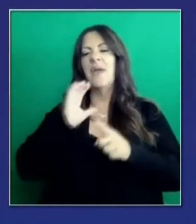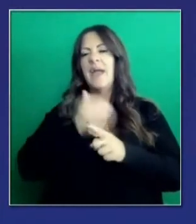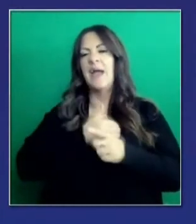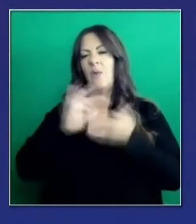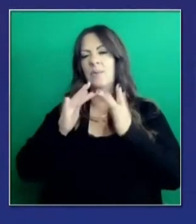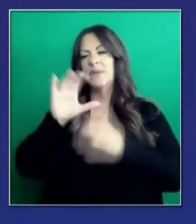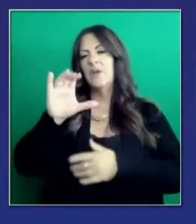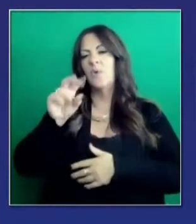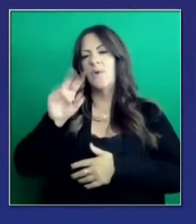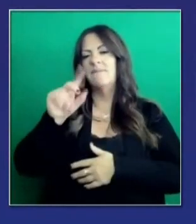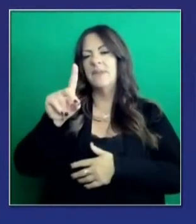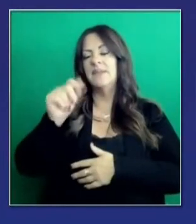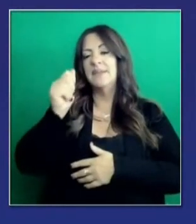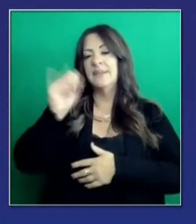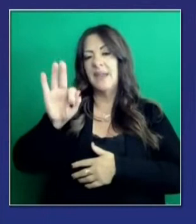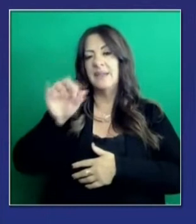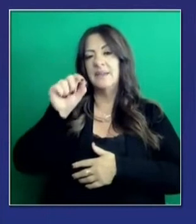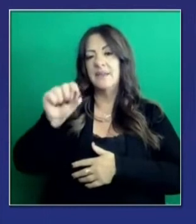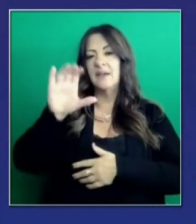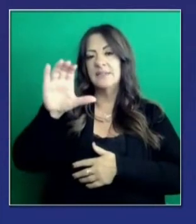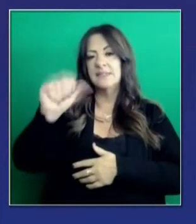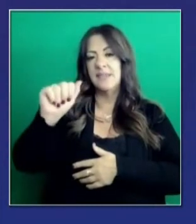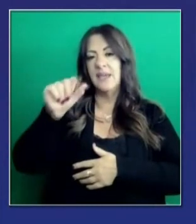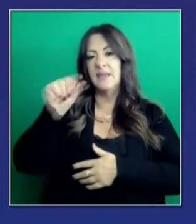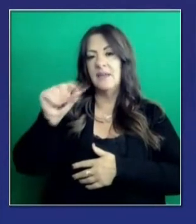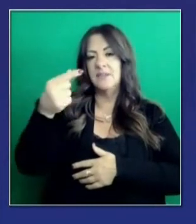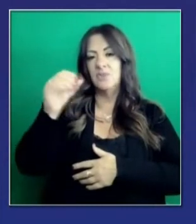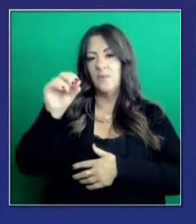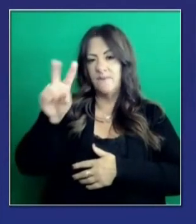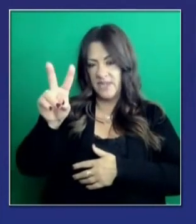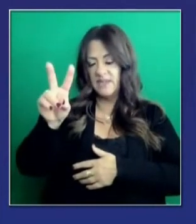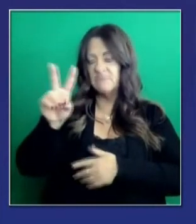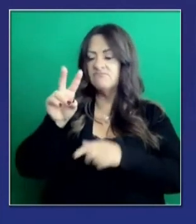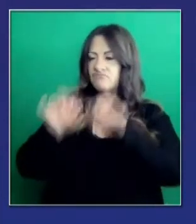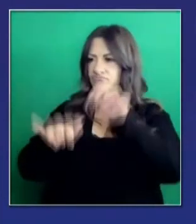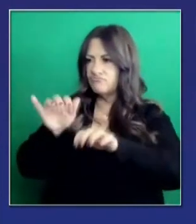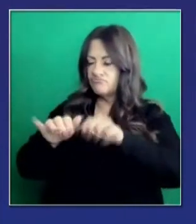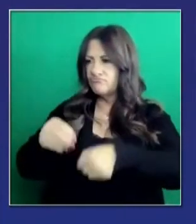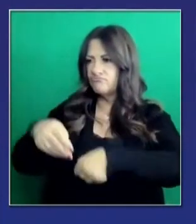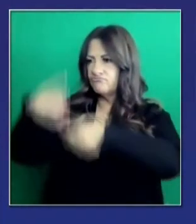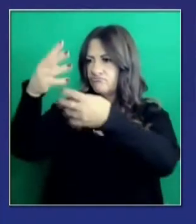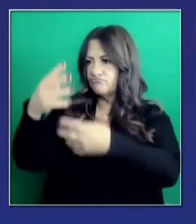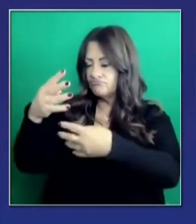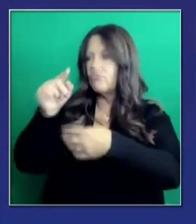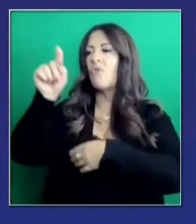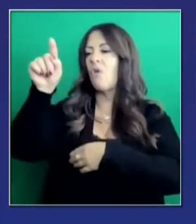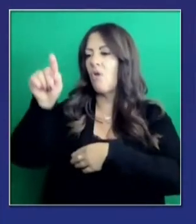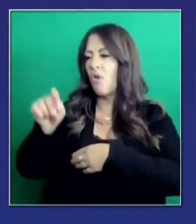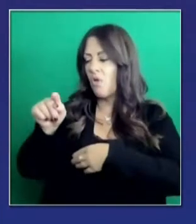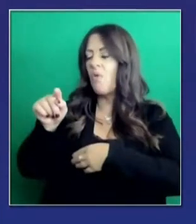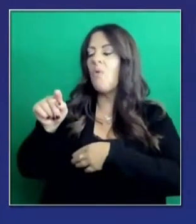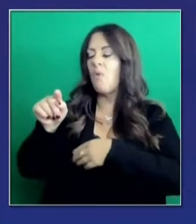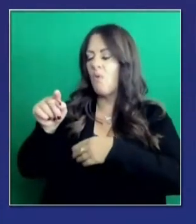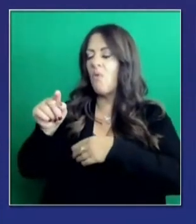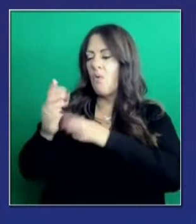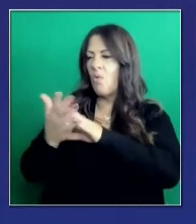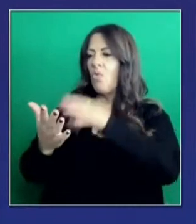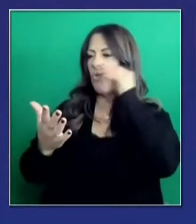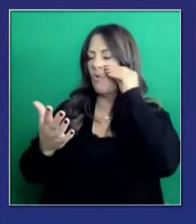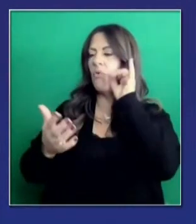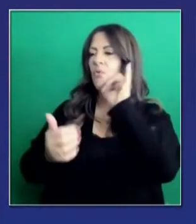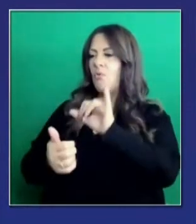COVID19.ca.gov website. But My Turn COVID should prompt you, learn more about that, get that information. LA should be promoting